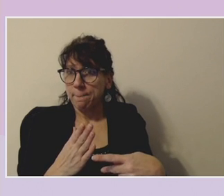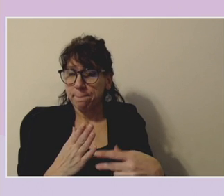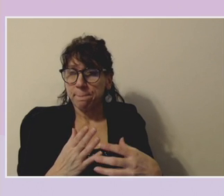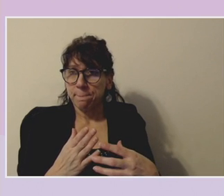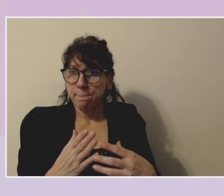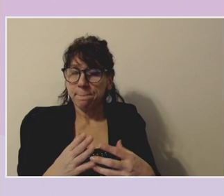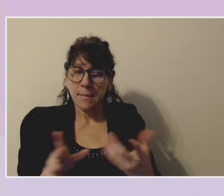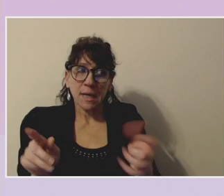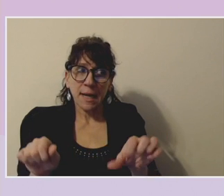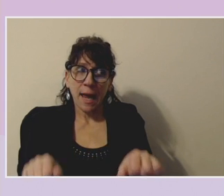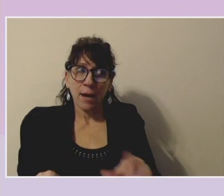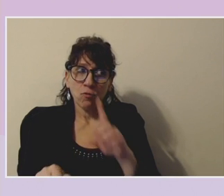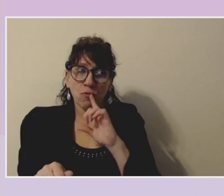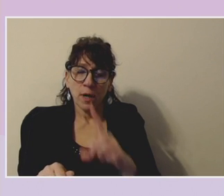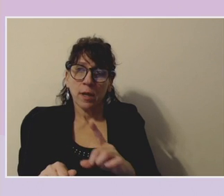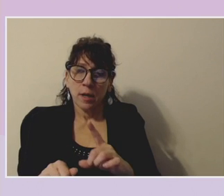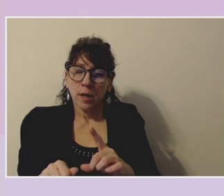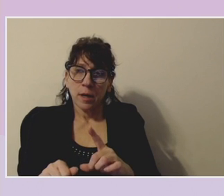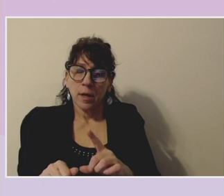can really bring to bear